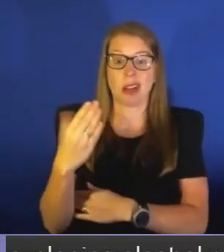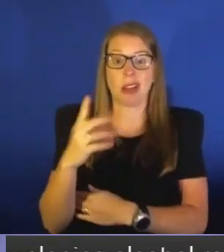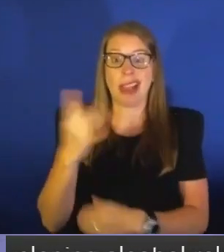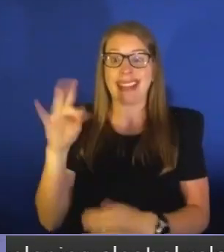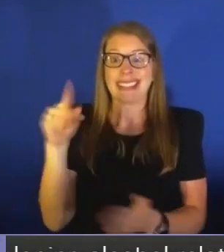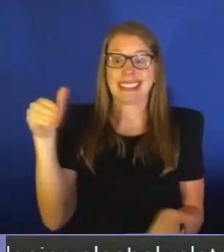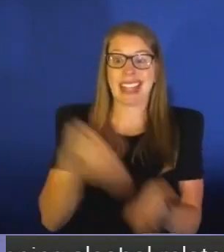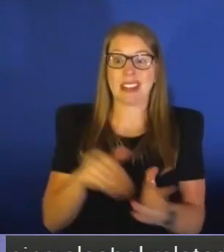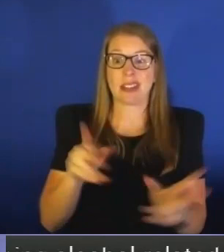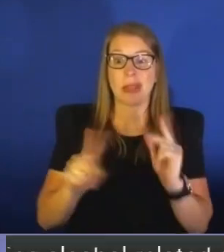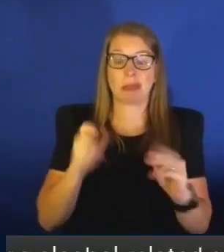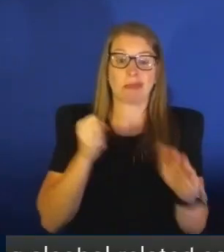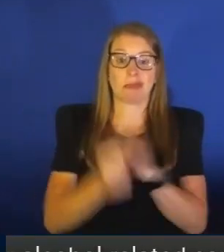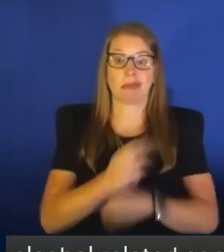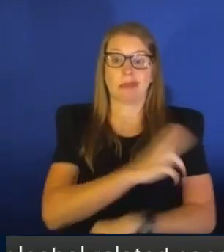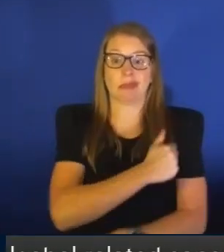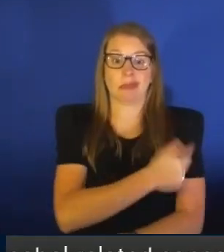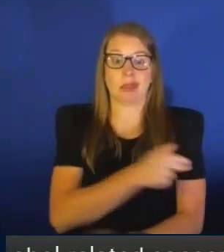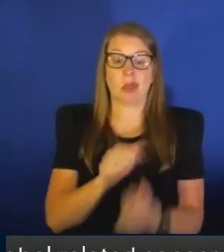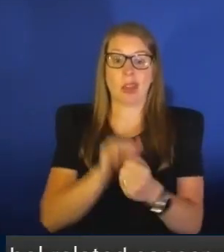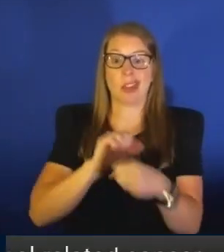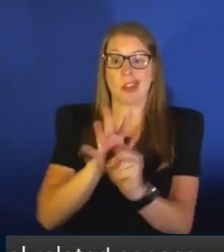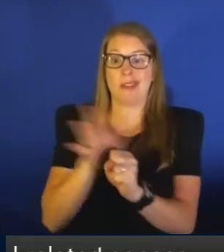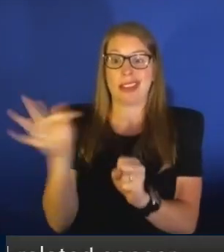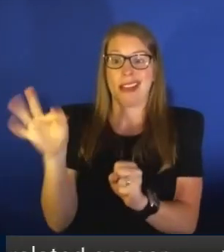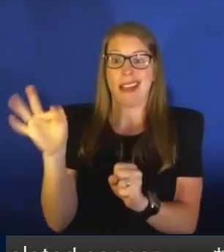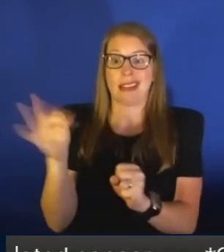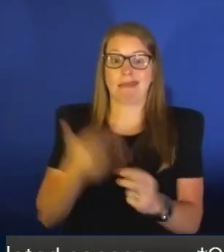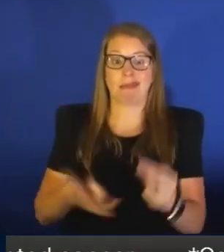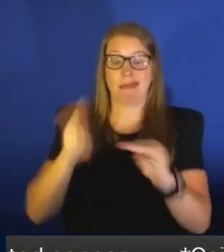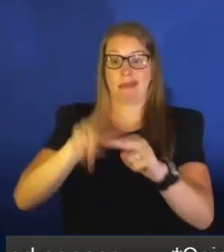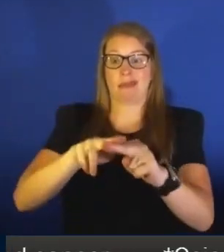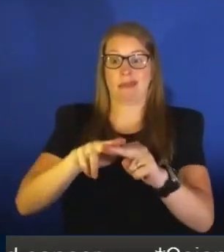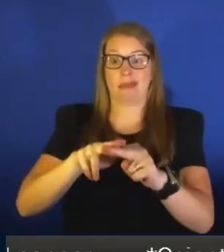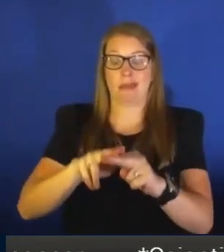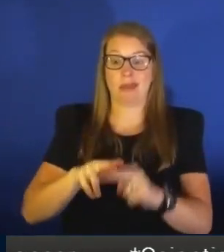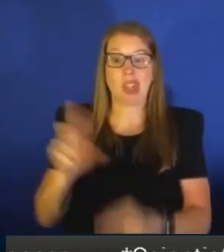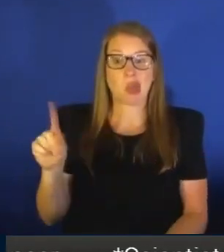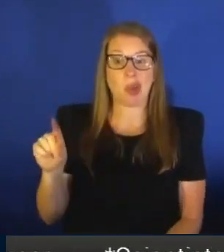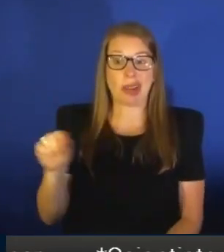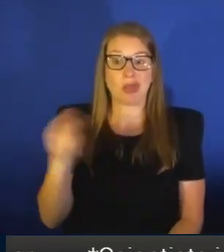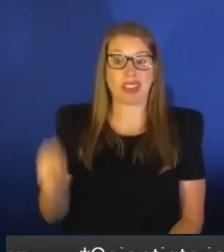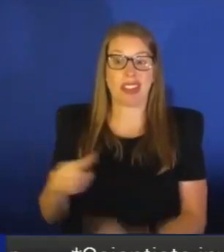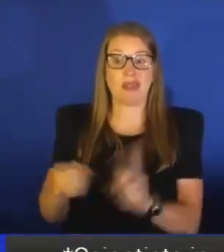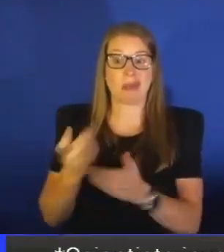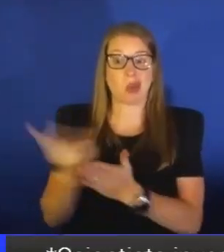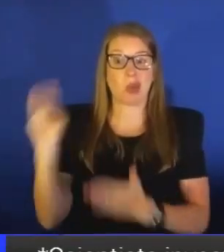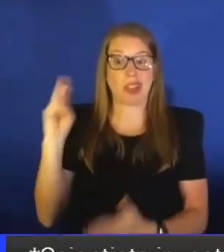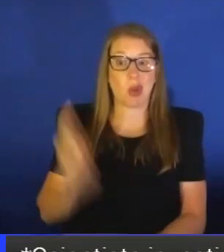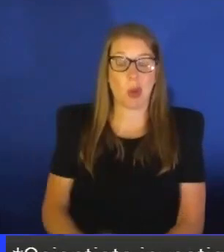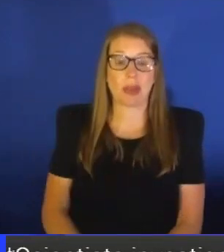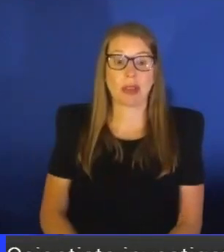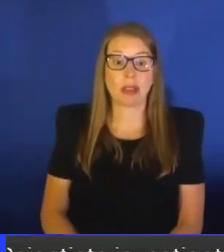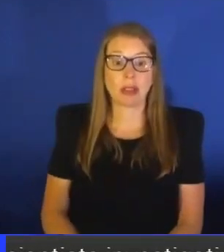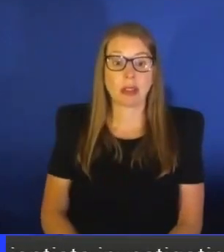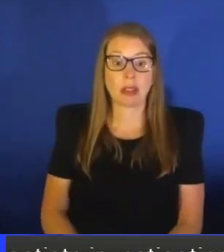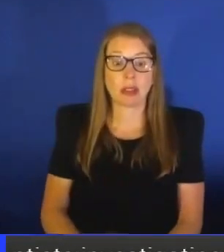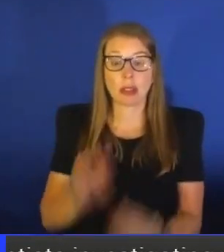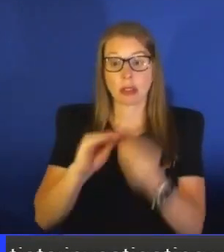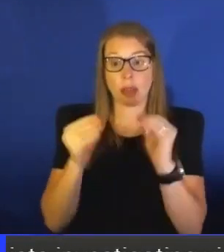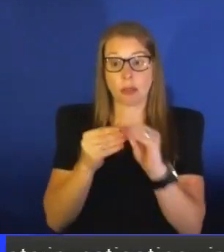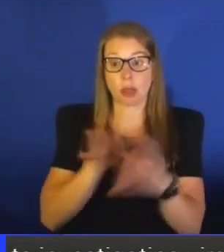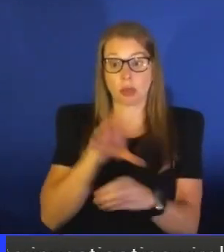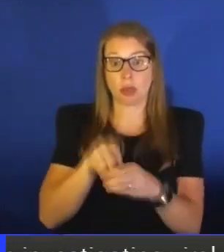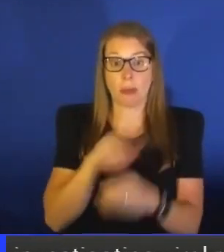are hospitalized in the U.S. with COVID-19. That's an increase of 20% from just 2 weeks ago. The figure includes patients who are in